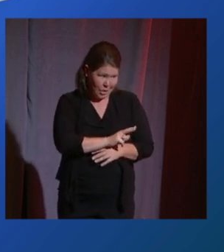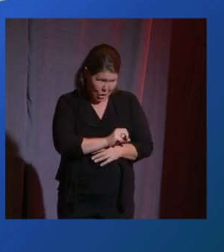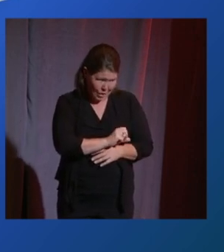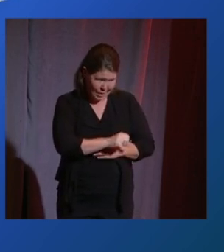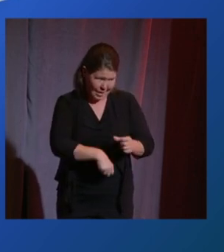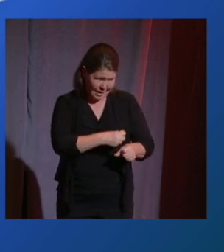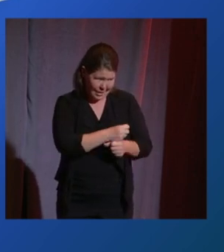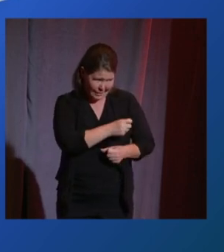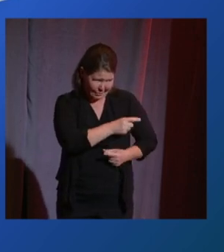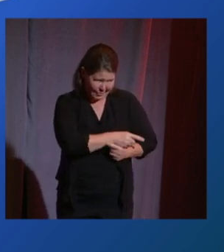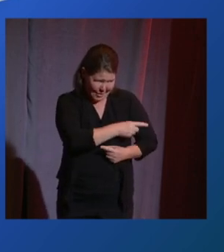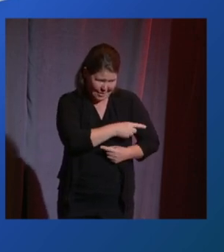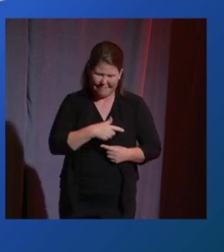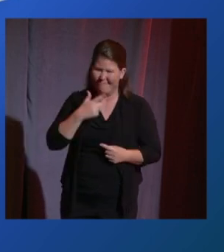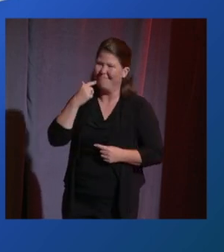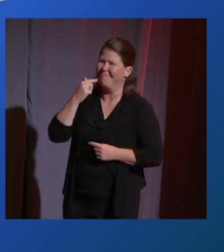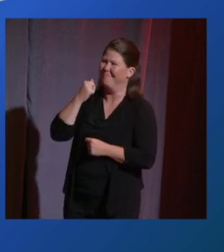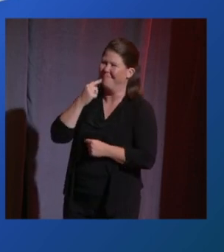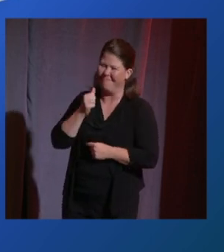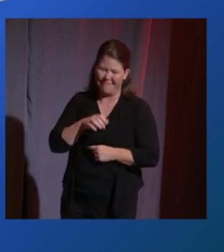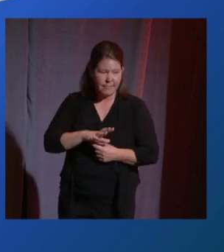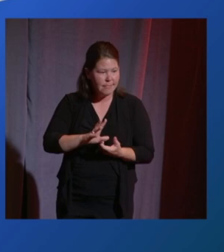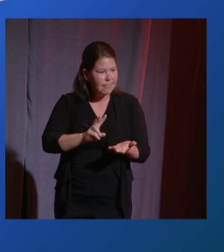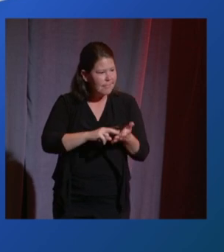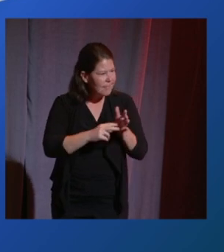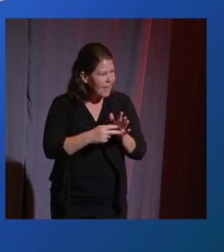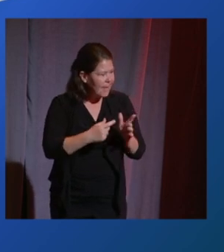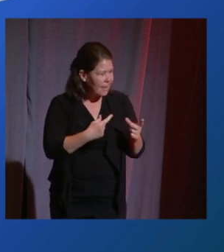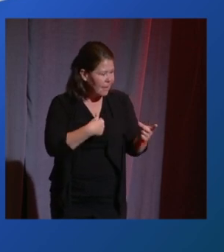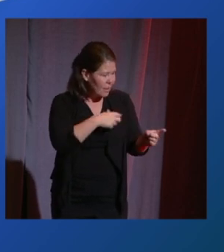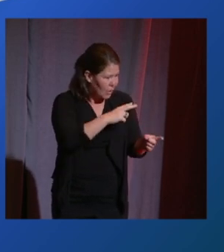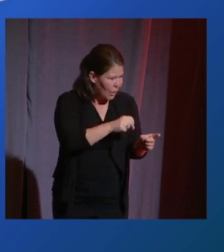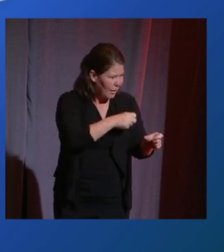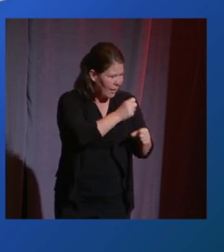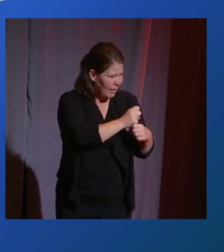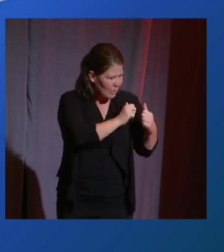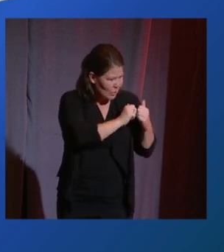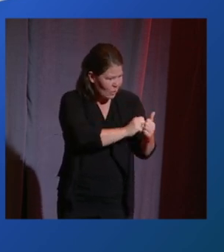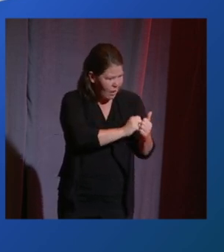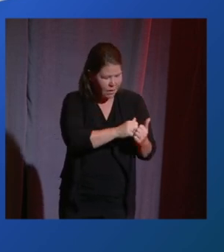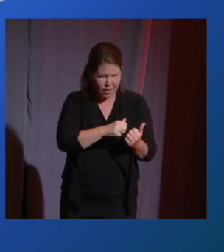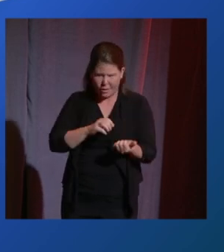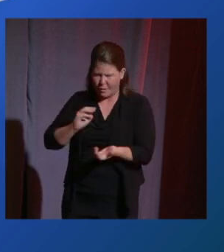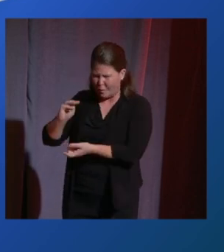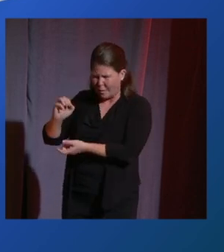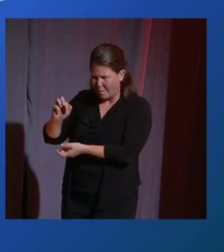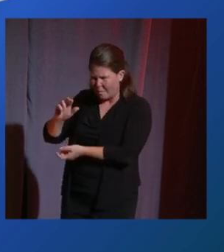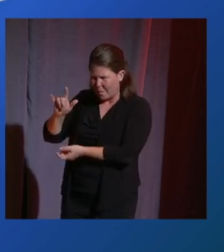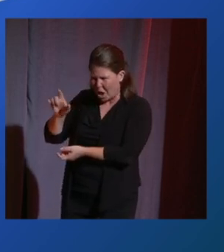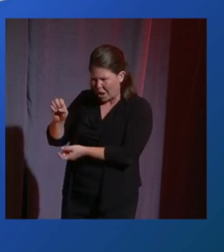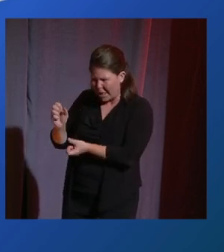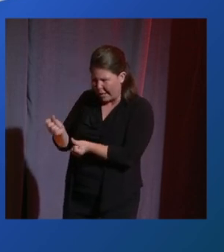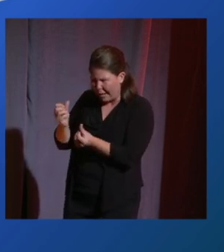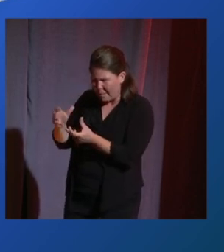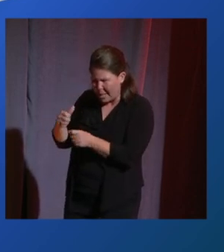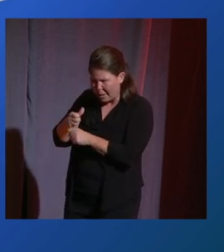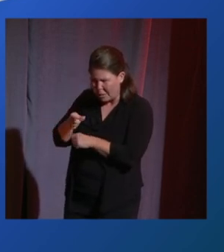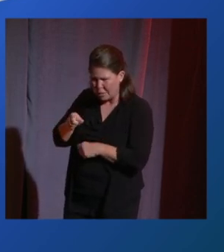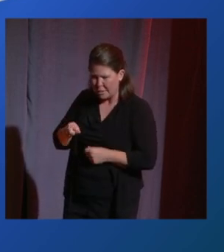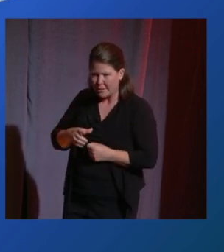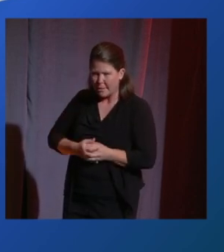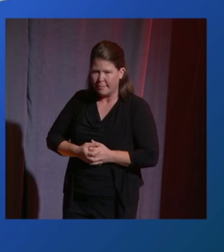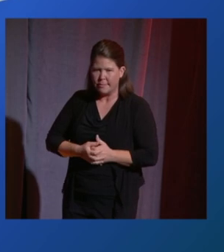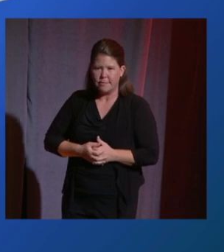meet Ashley Marley Kier I mean this will